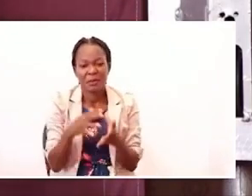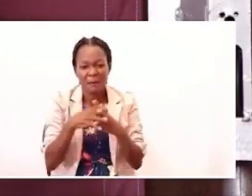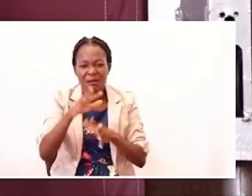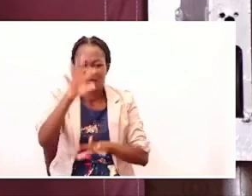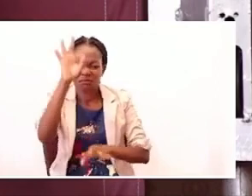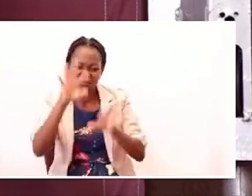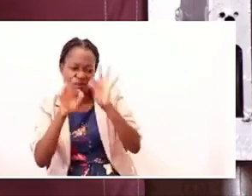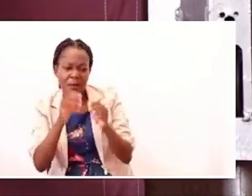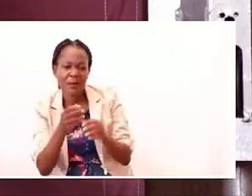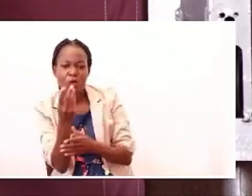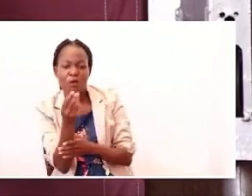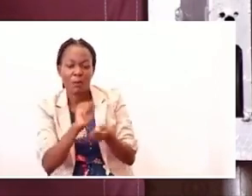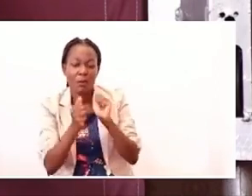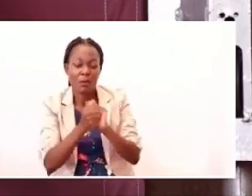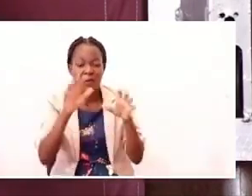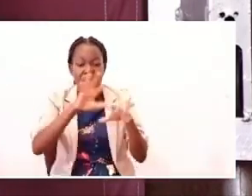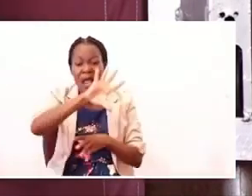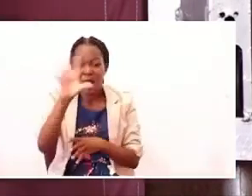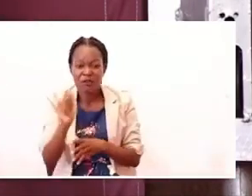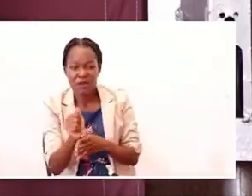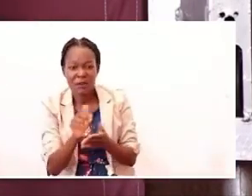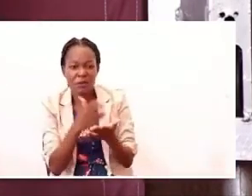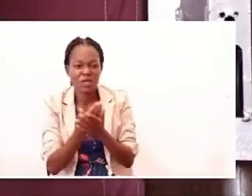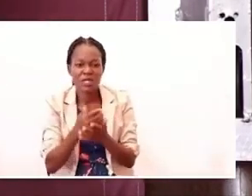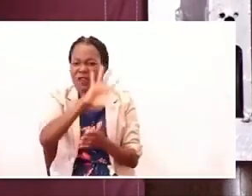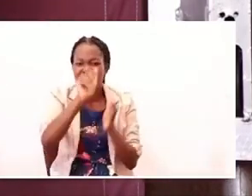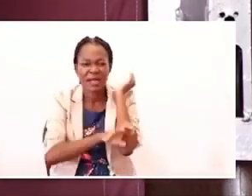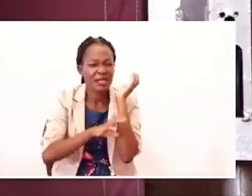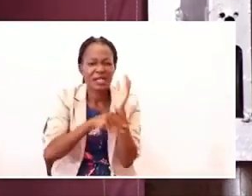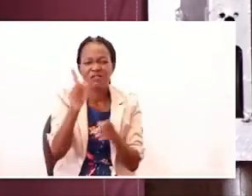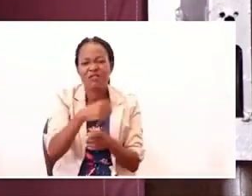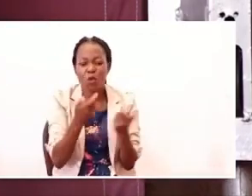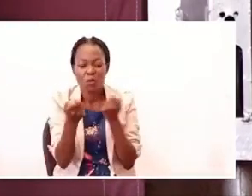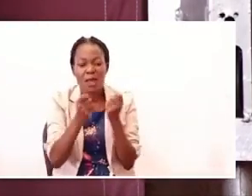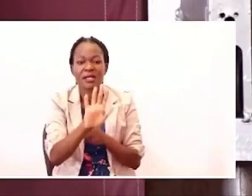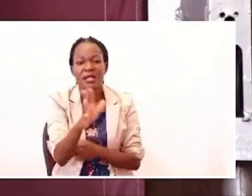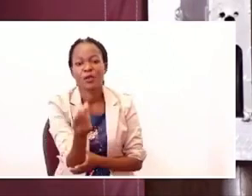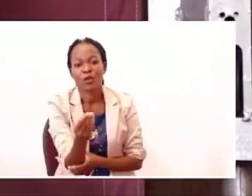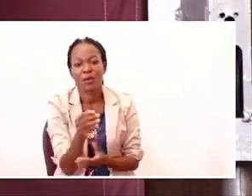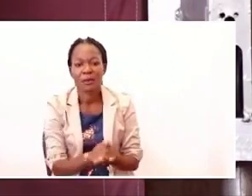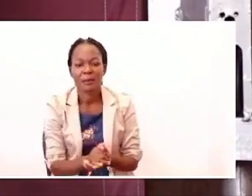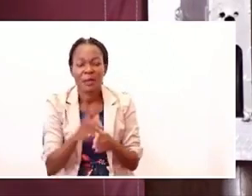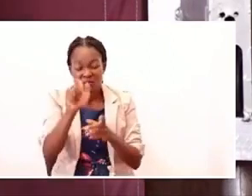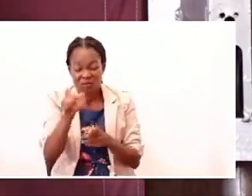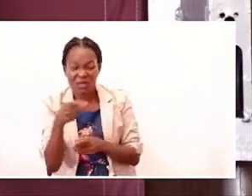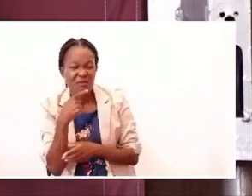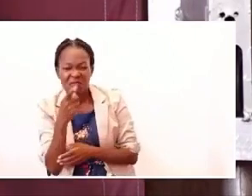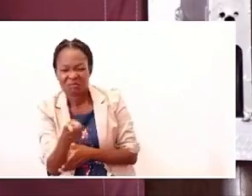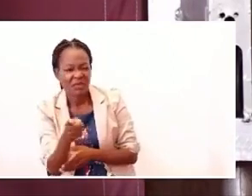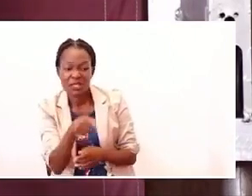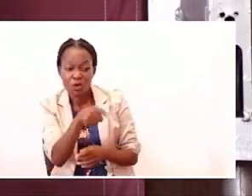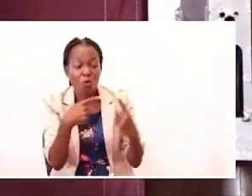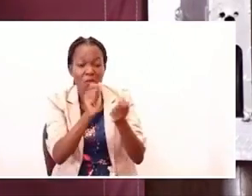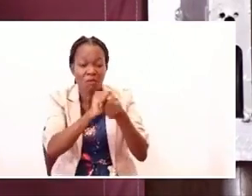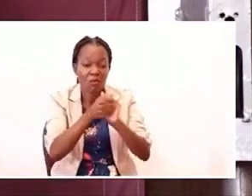of Africa to the continent's failure to manage their economies efficiently. So Begg said, no, you are in this situation because you